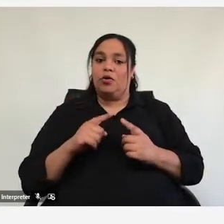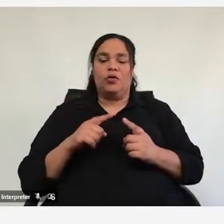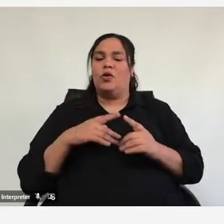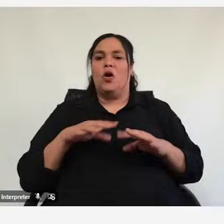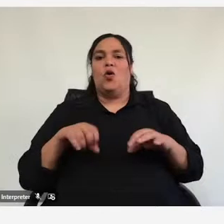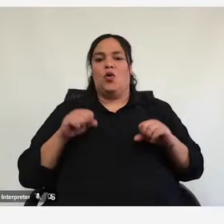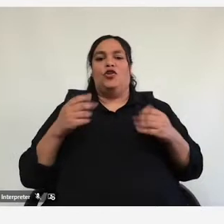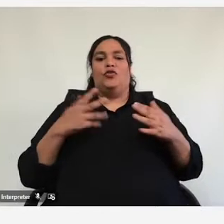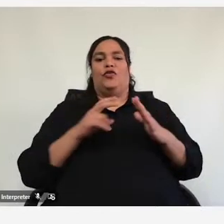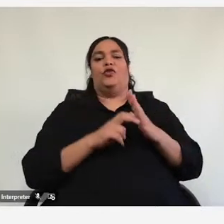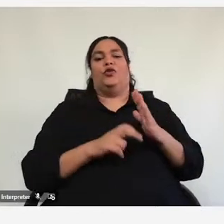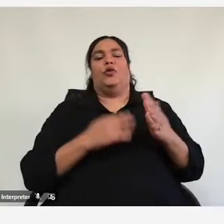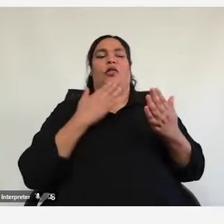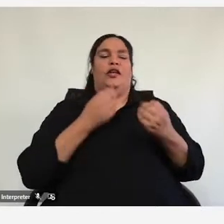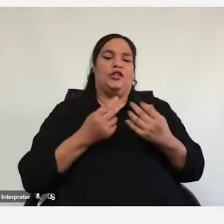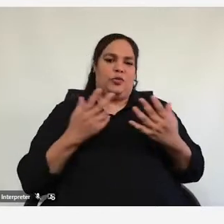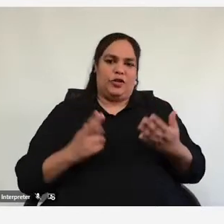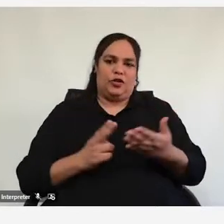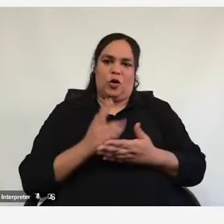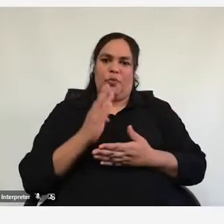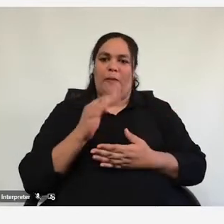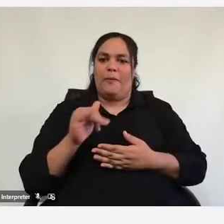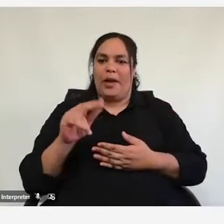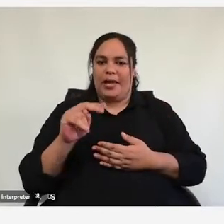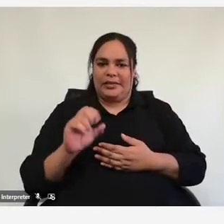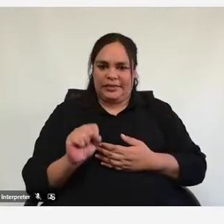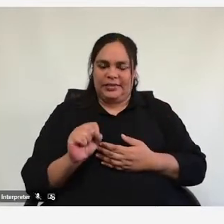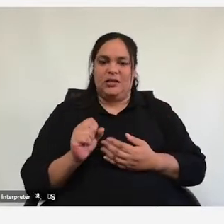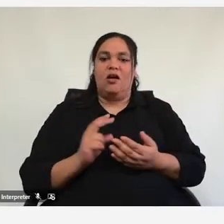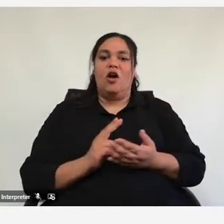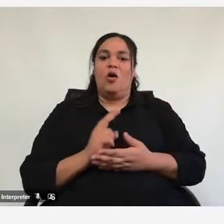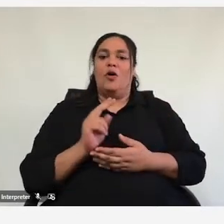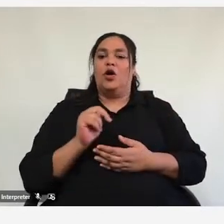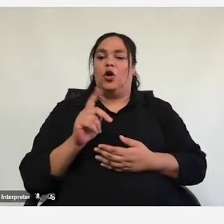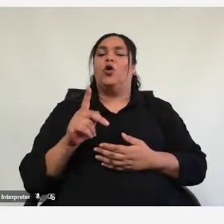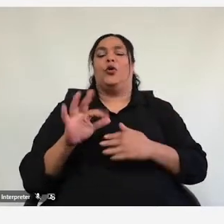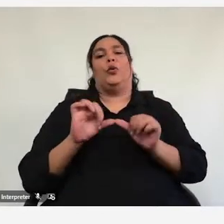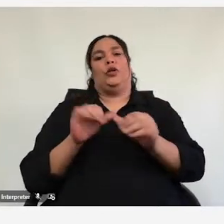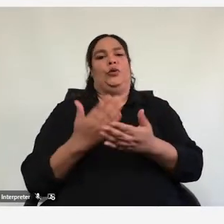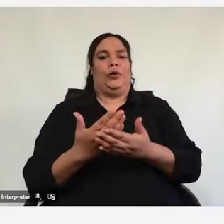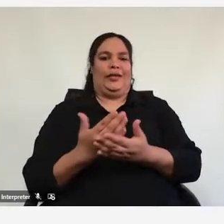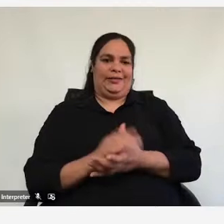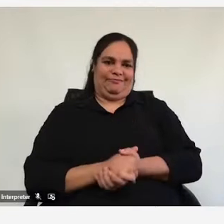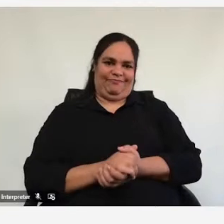made a ruling. Thank you very much, Honorable Barnes. Honorable Nkondlo, you may continue.